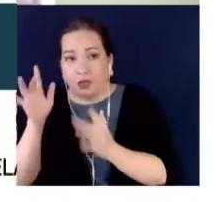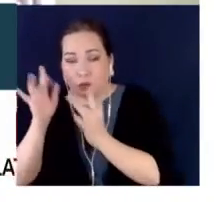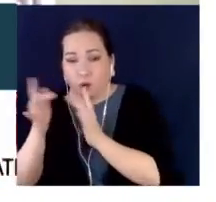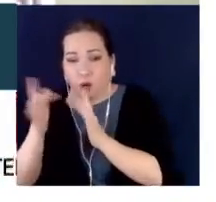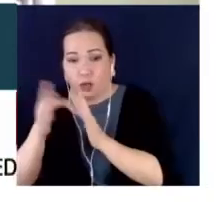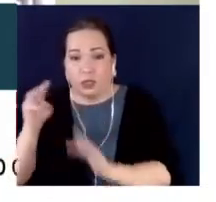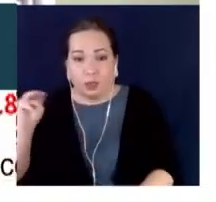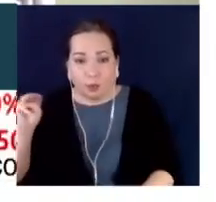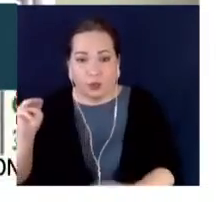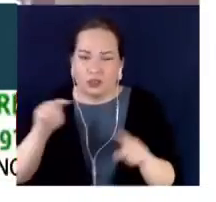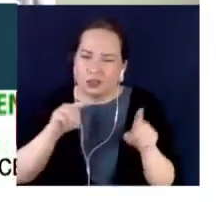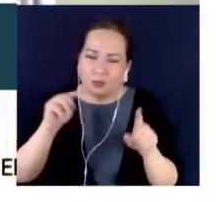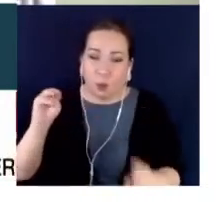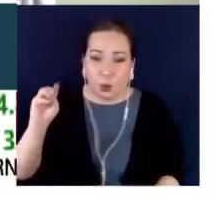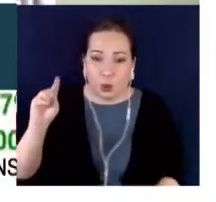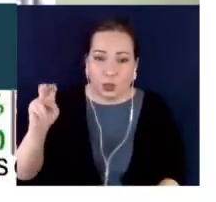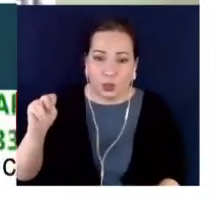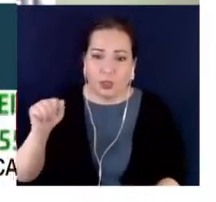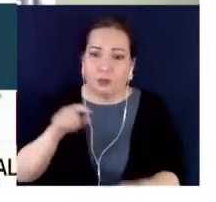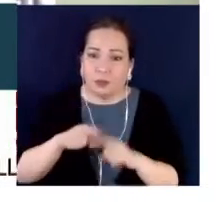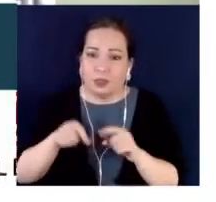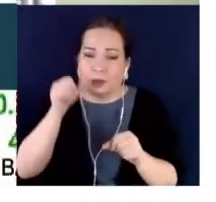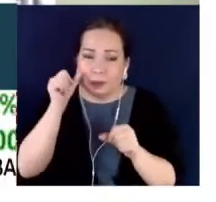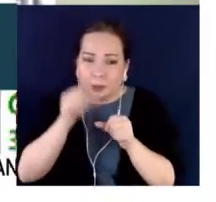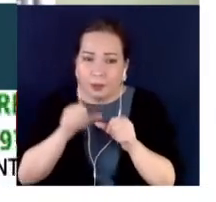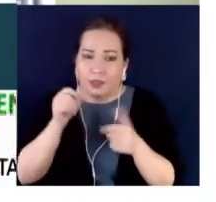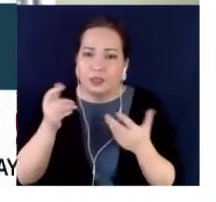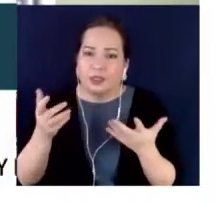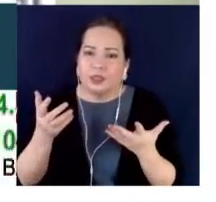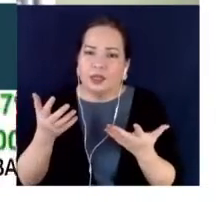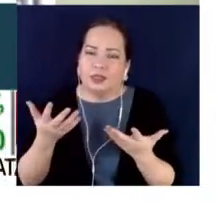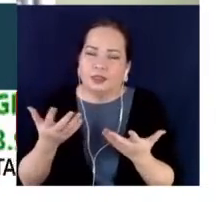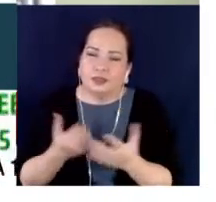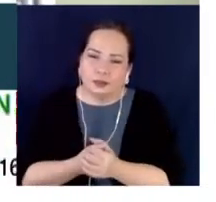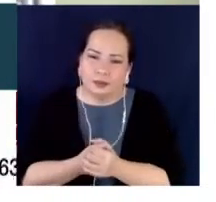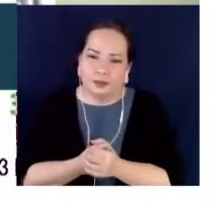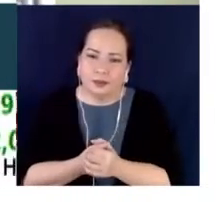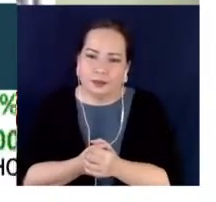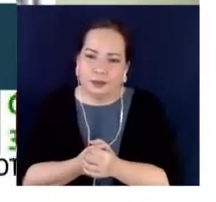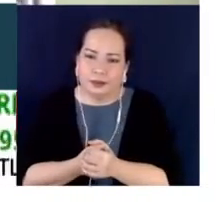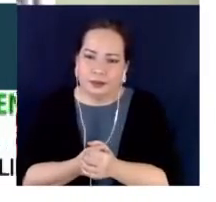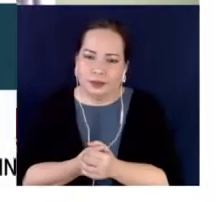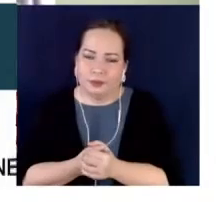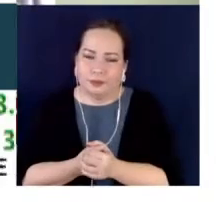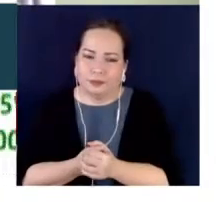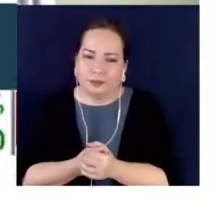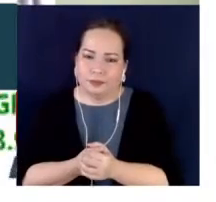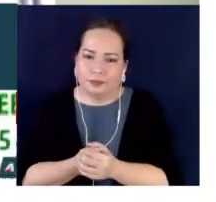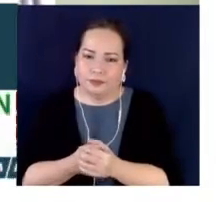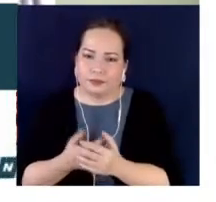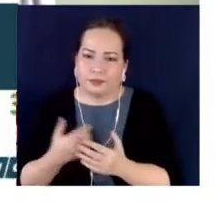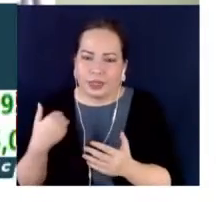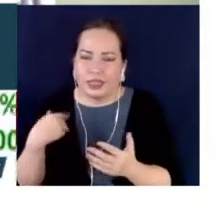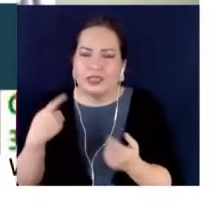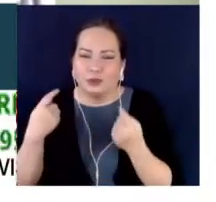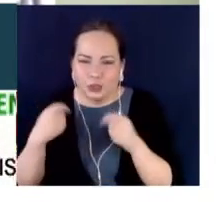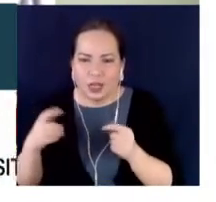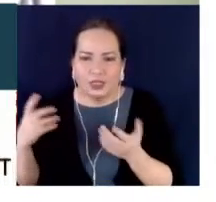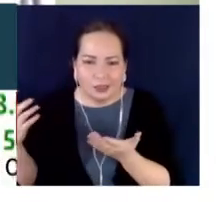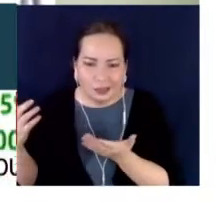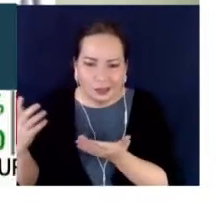trying. But remember, the powerful countries can push their way around, no? And we're not there. But we were able to at